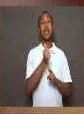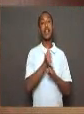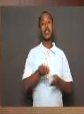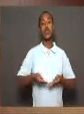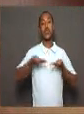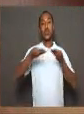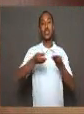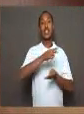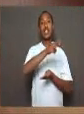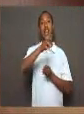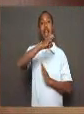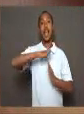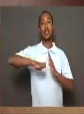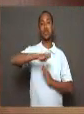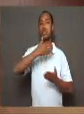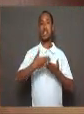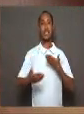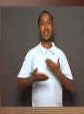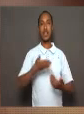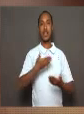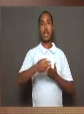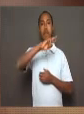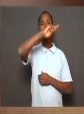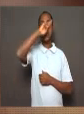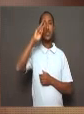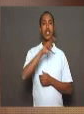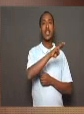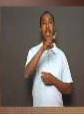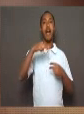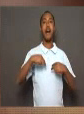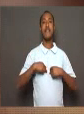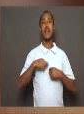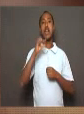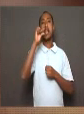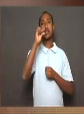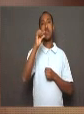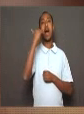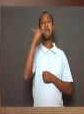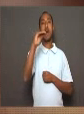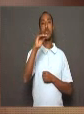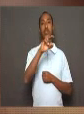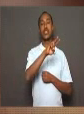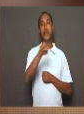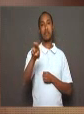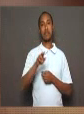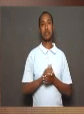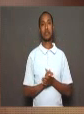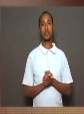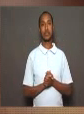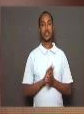Metals lose their electrons easily because they only have a small amount of